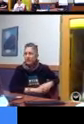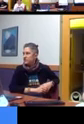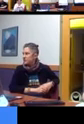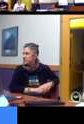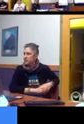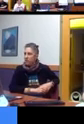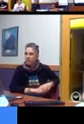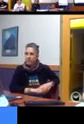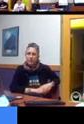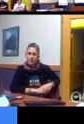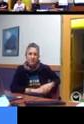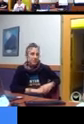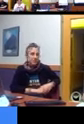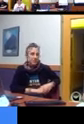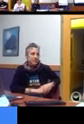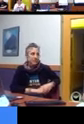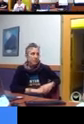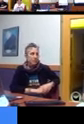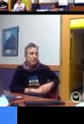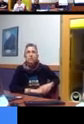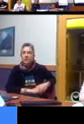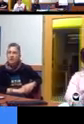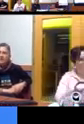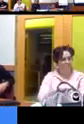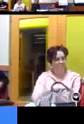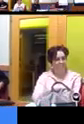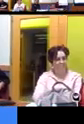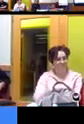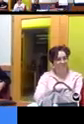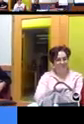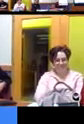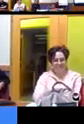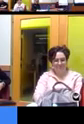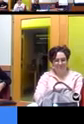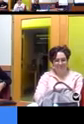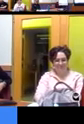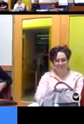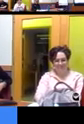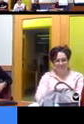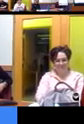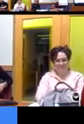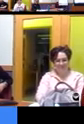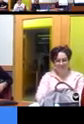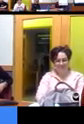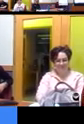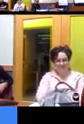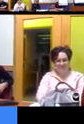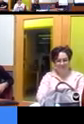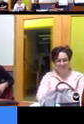abortion provider sites probably since my early 20s. I think my first job at an abortion clinic was when I was